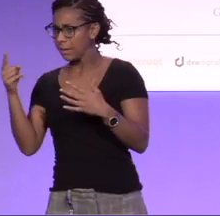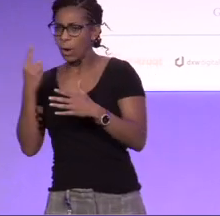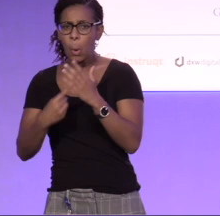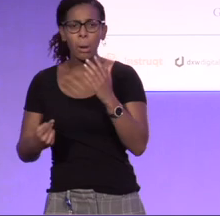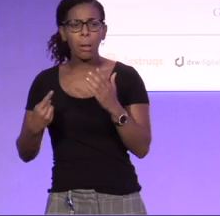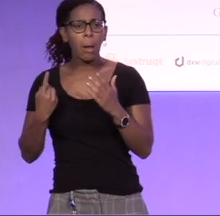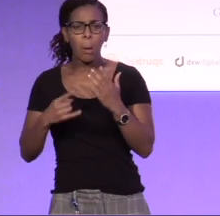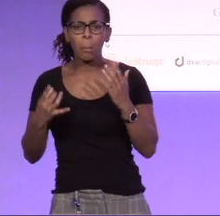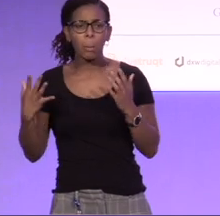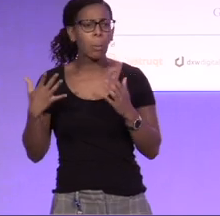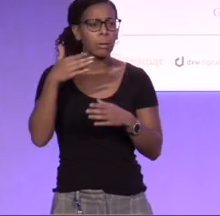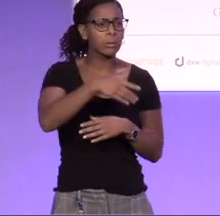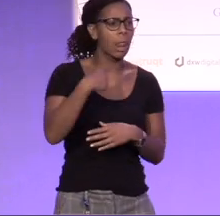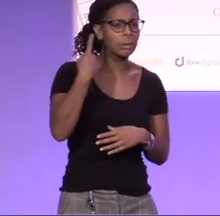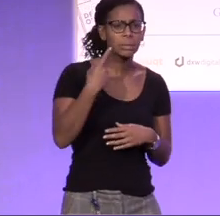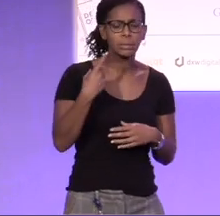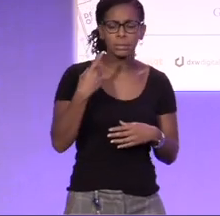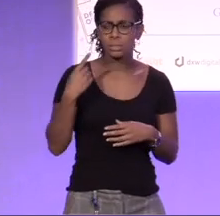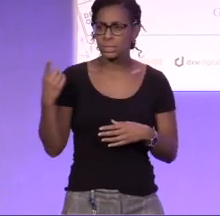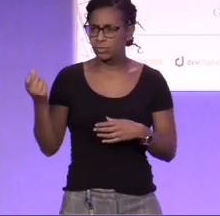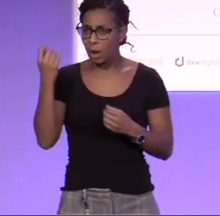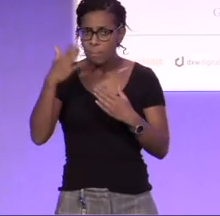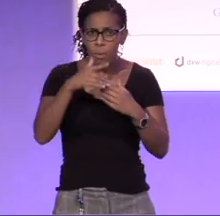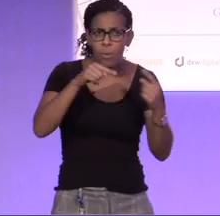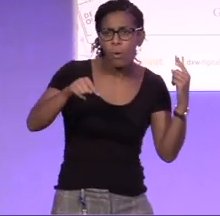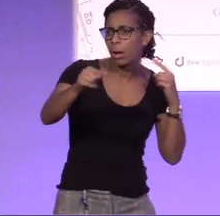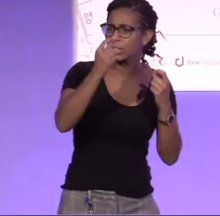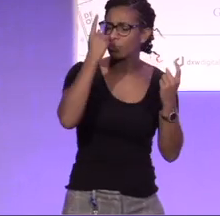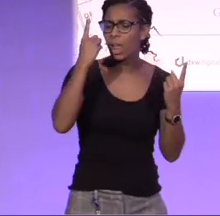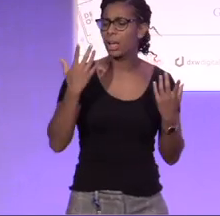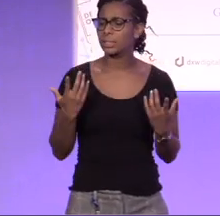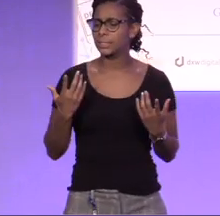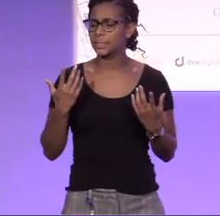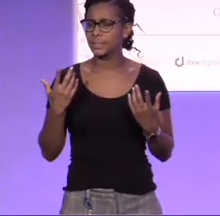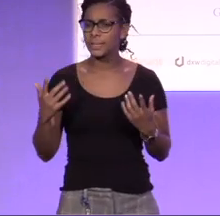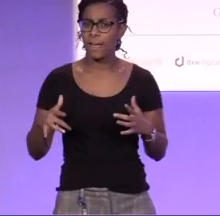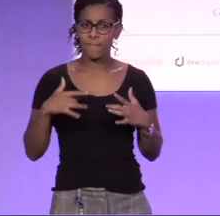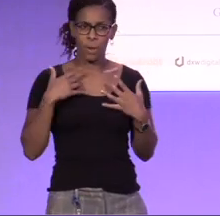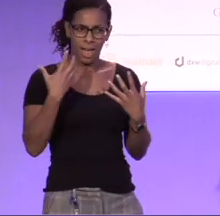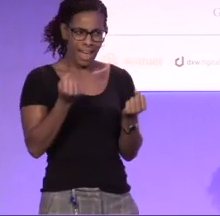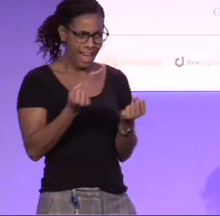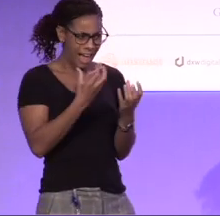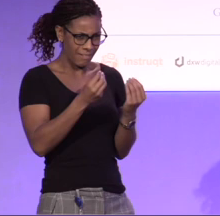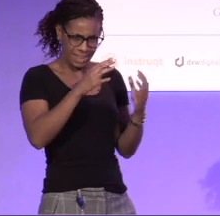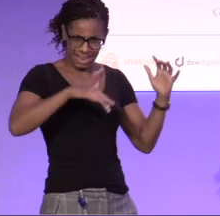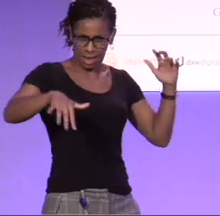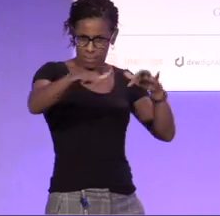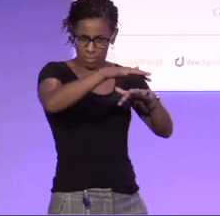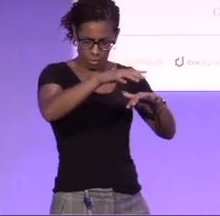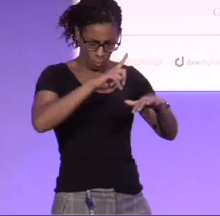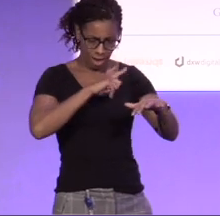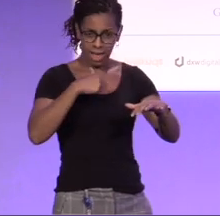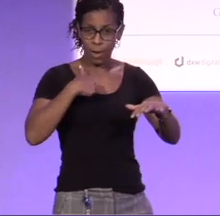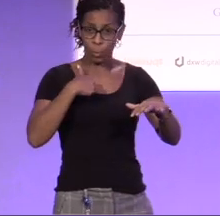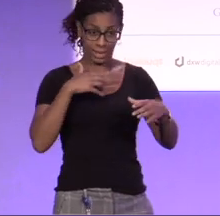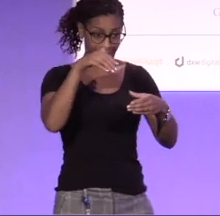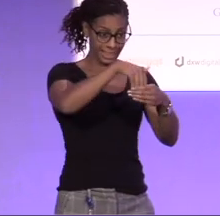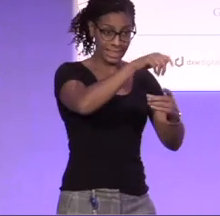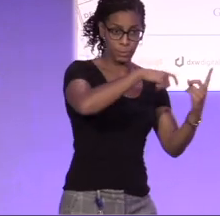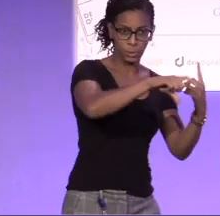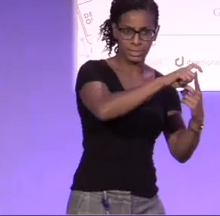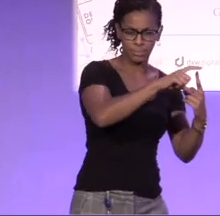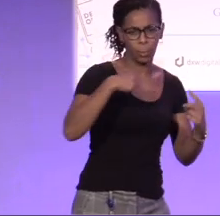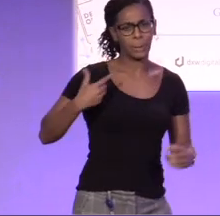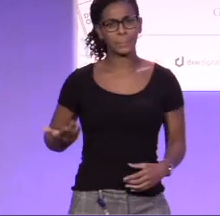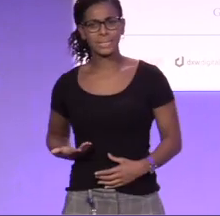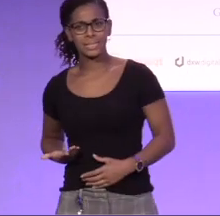London. They thought there was a gap in the market that we could really address given our unique position in the community as a business. They thought, what